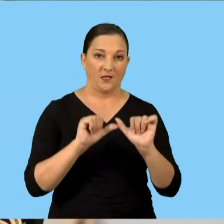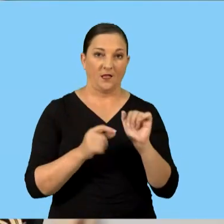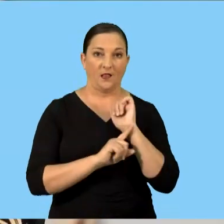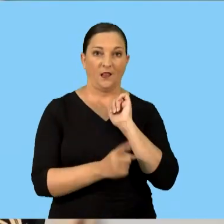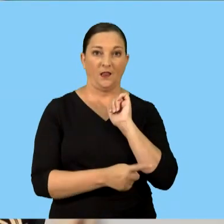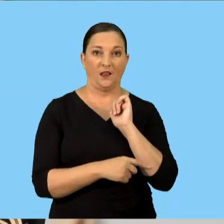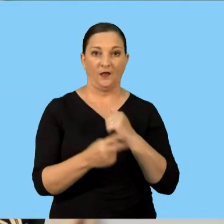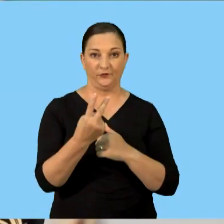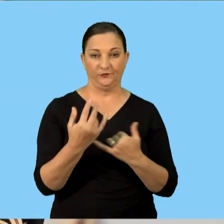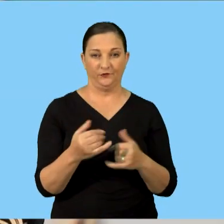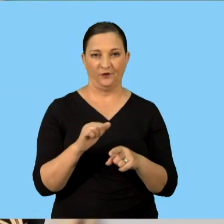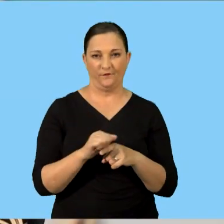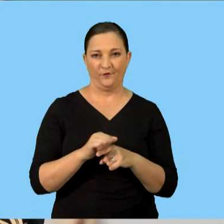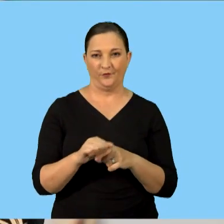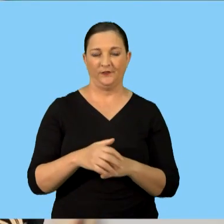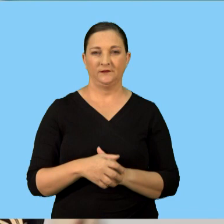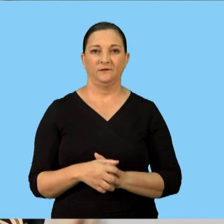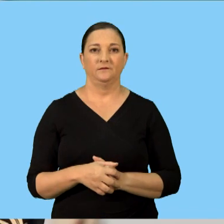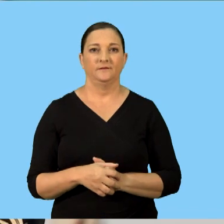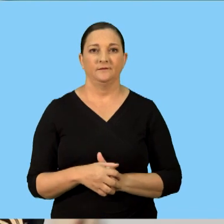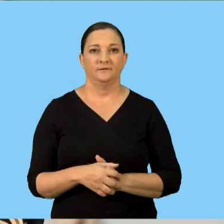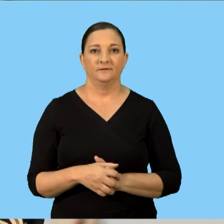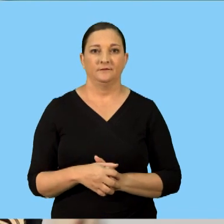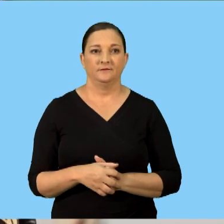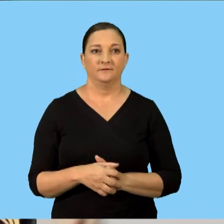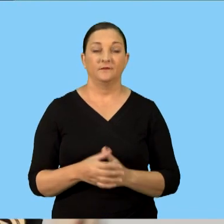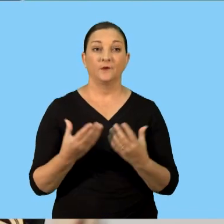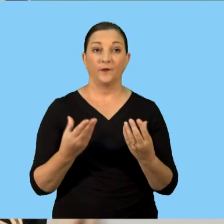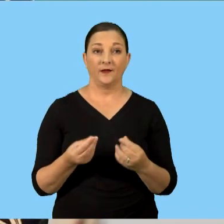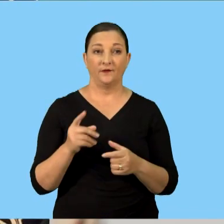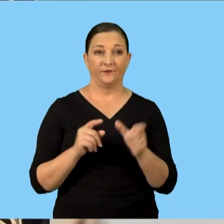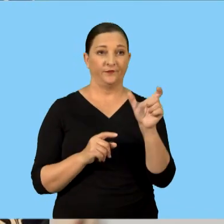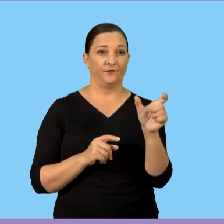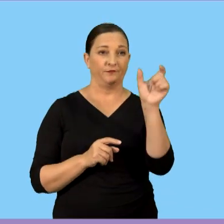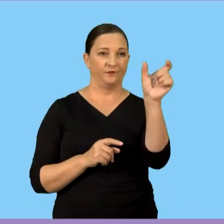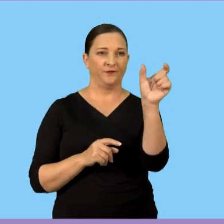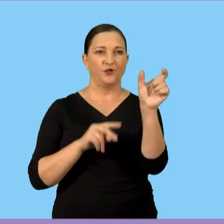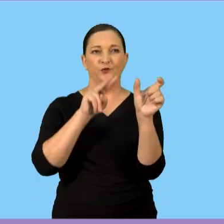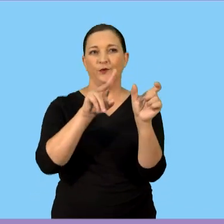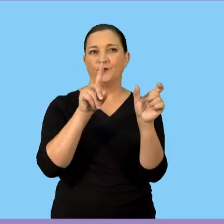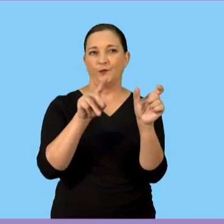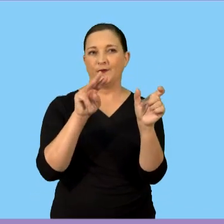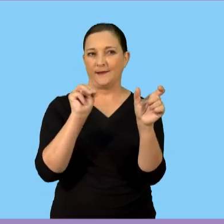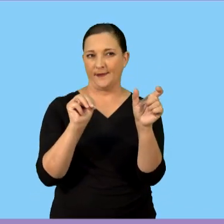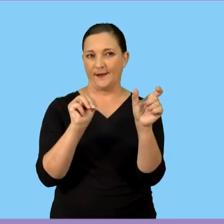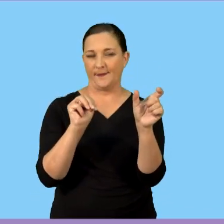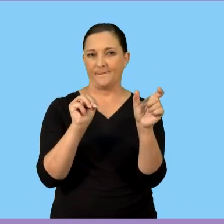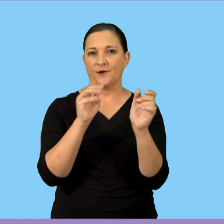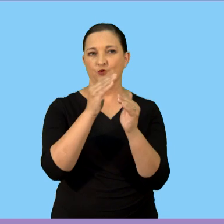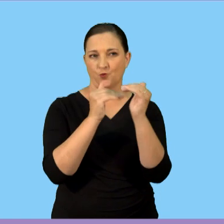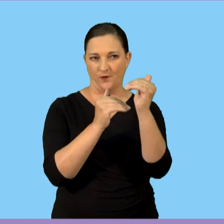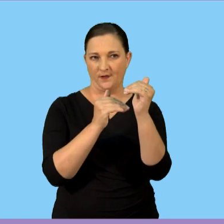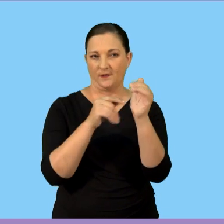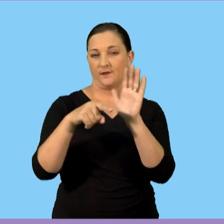on to the last two from our practice section. So we have there 21m squared